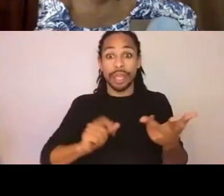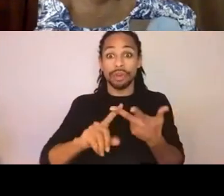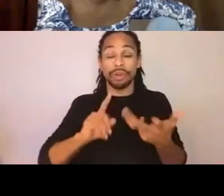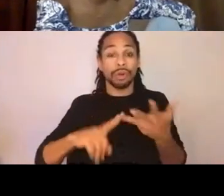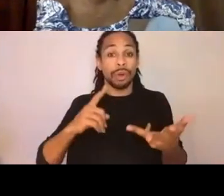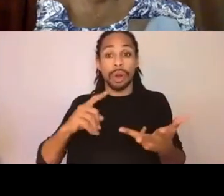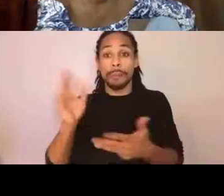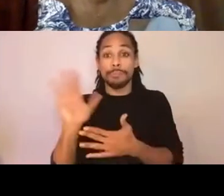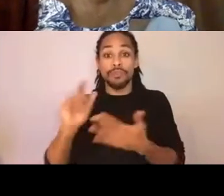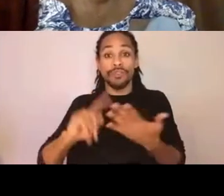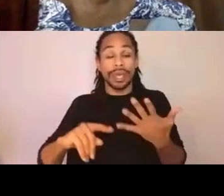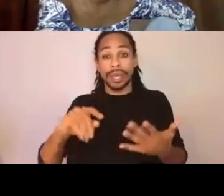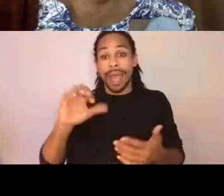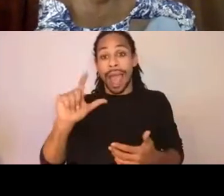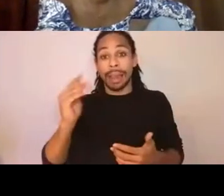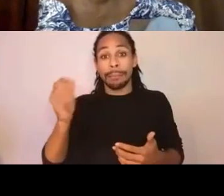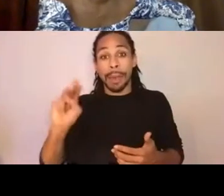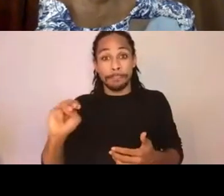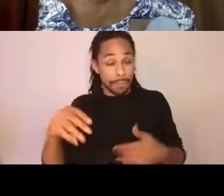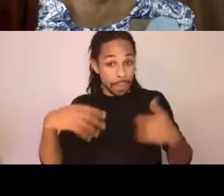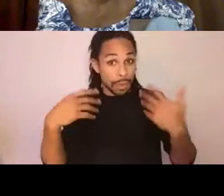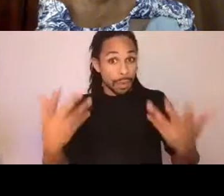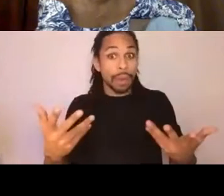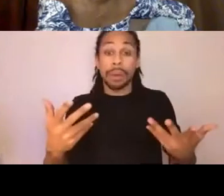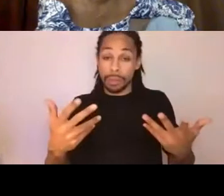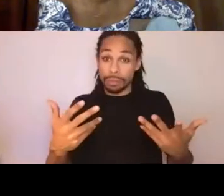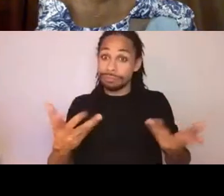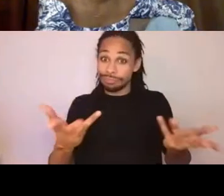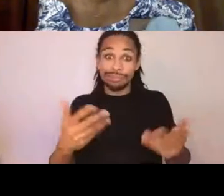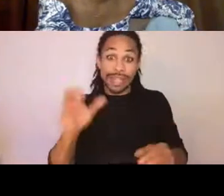etc. Thank you.